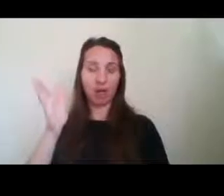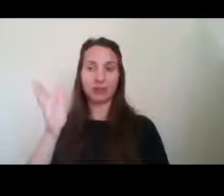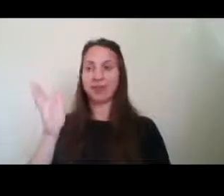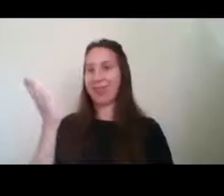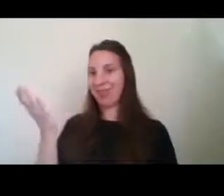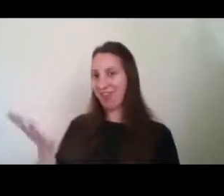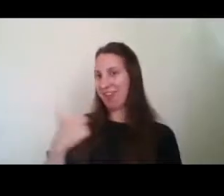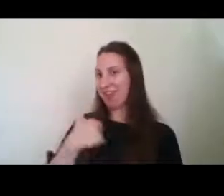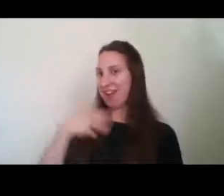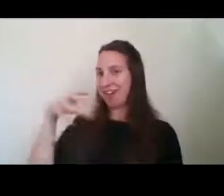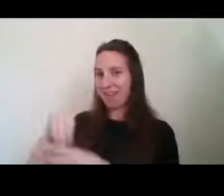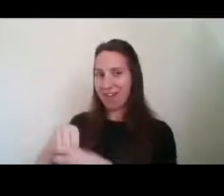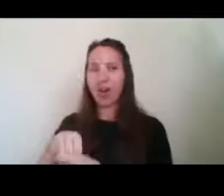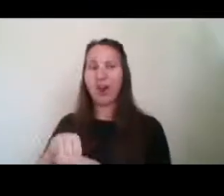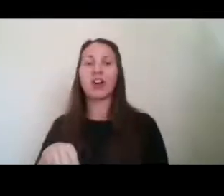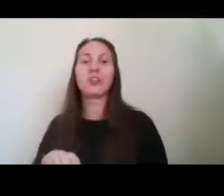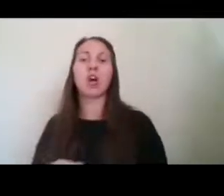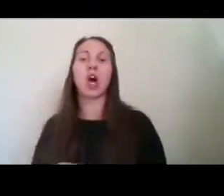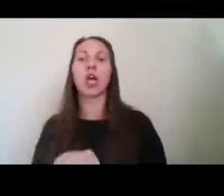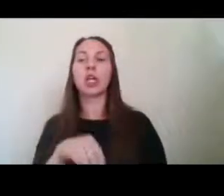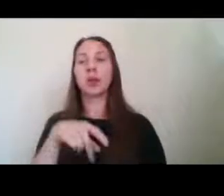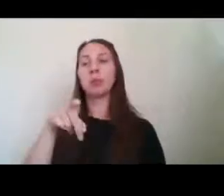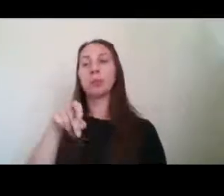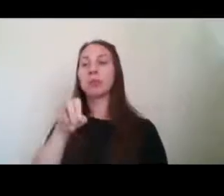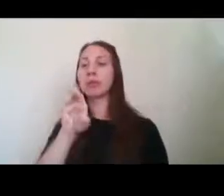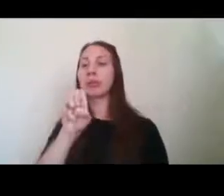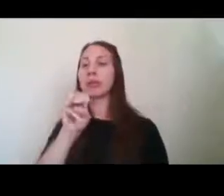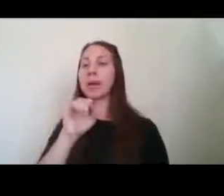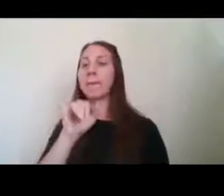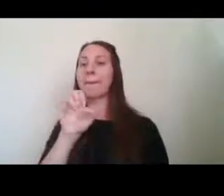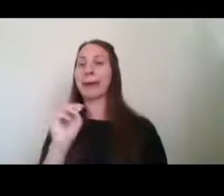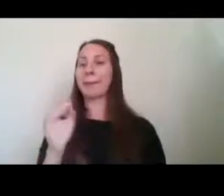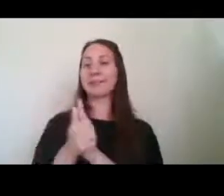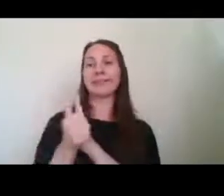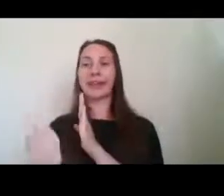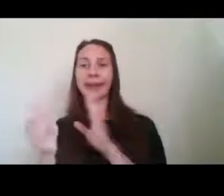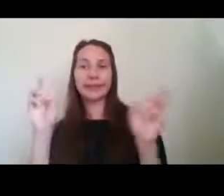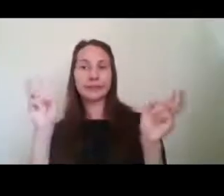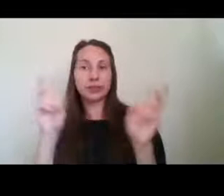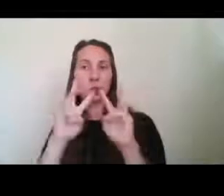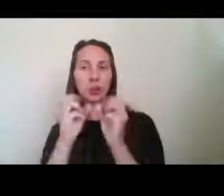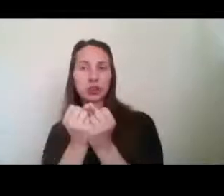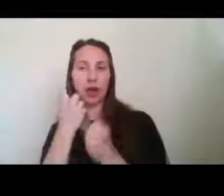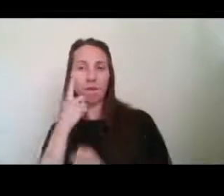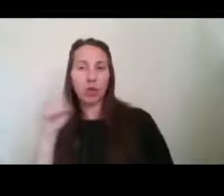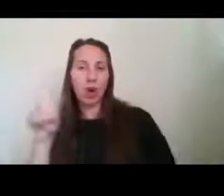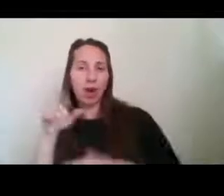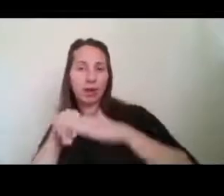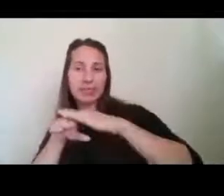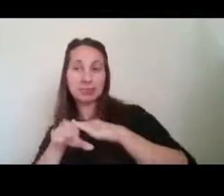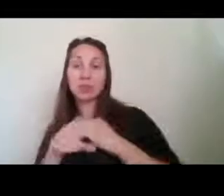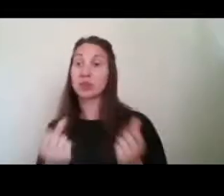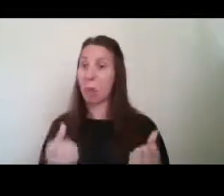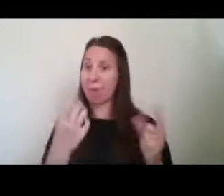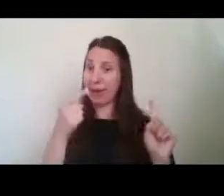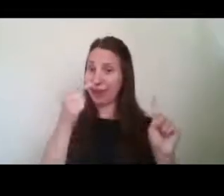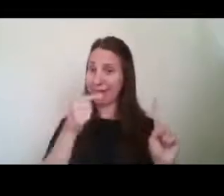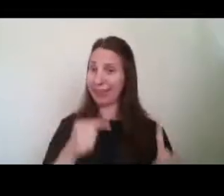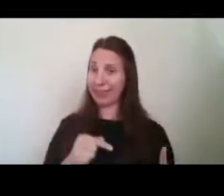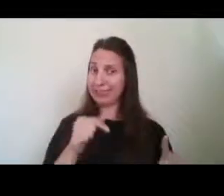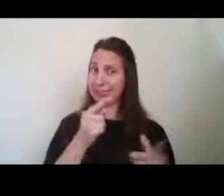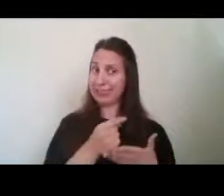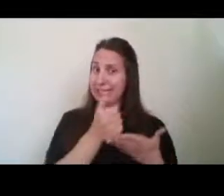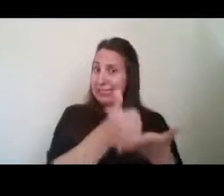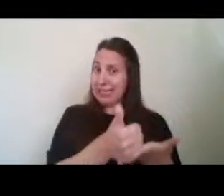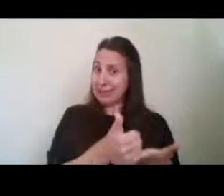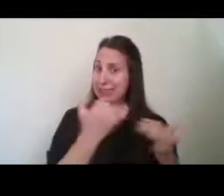premium skills workshop on social media accessibility. So a lot of these tips and suggestions that I talked about, you can get in-depth